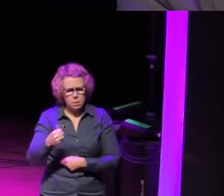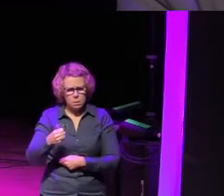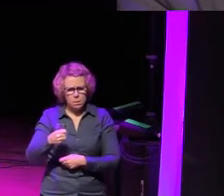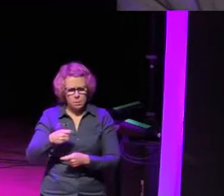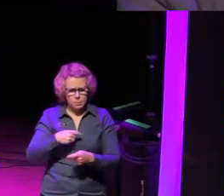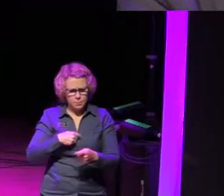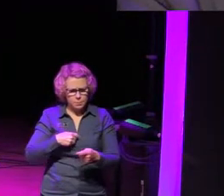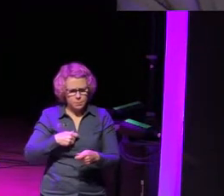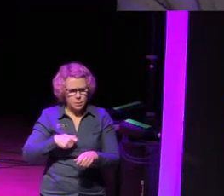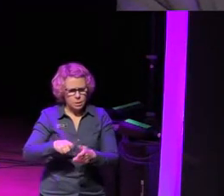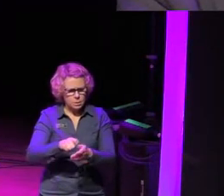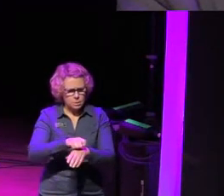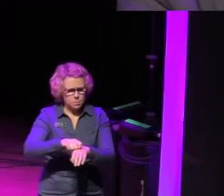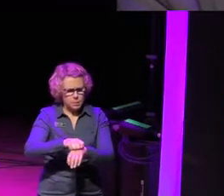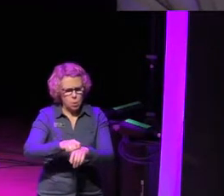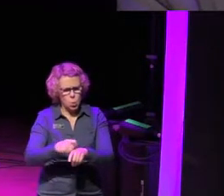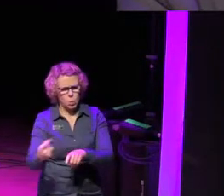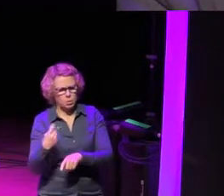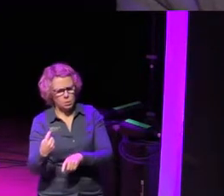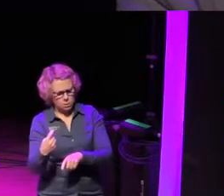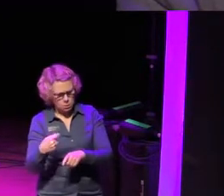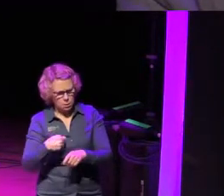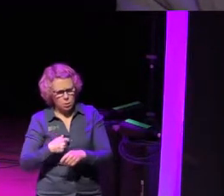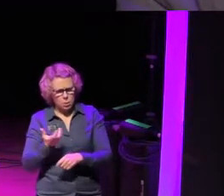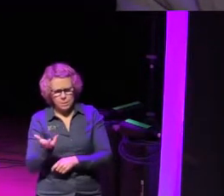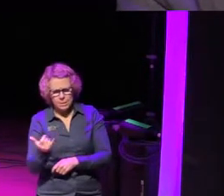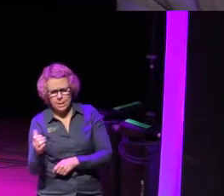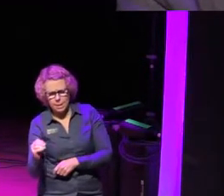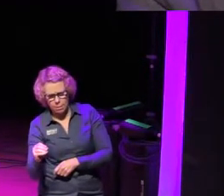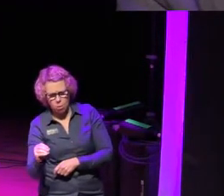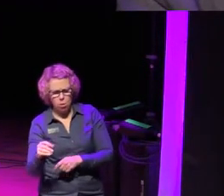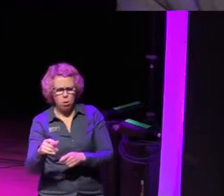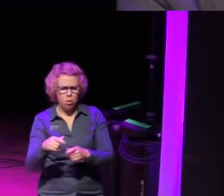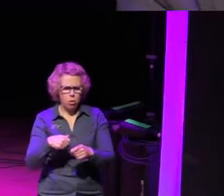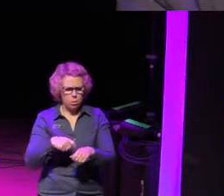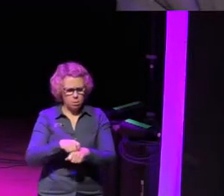separate allegations. The one was saying I'm CIA,